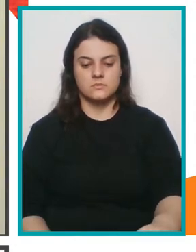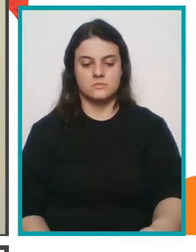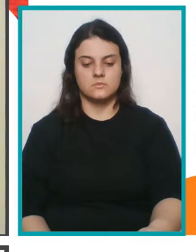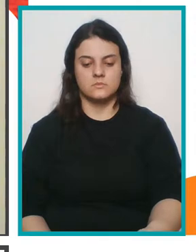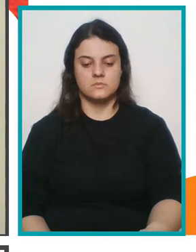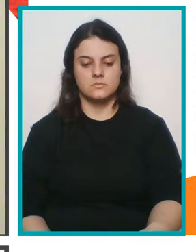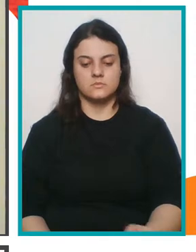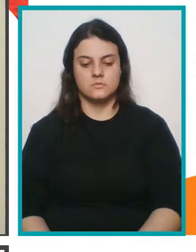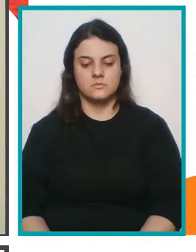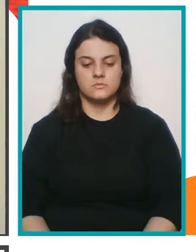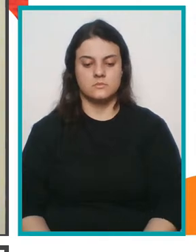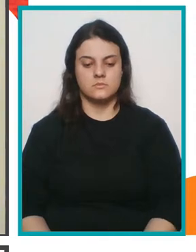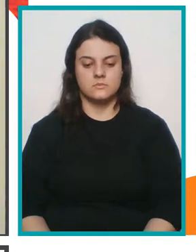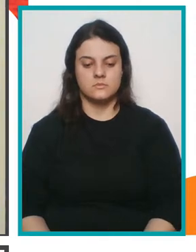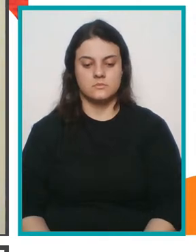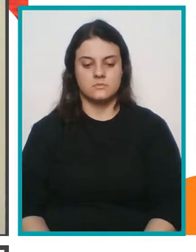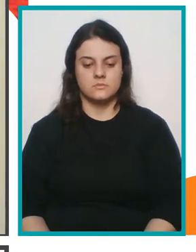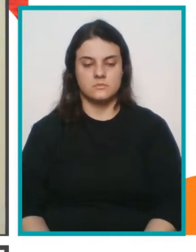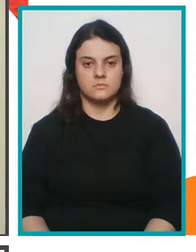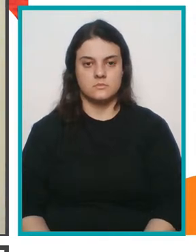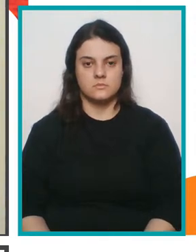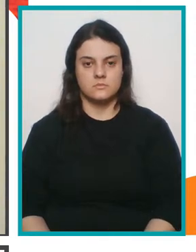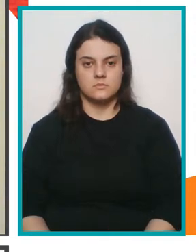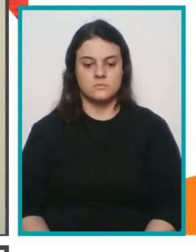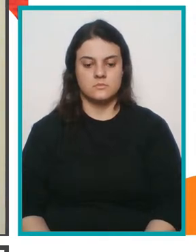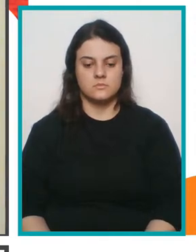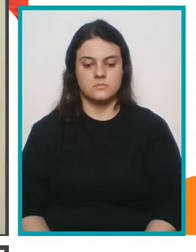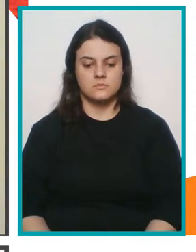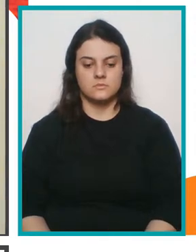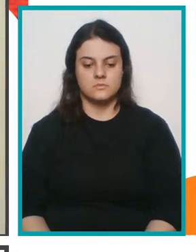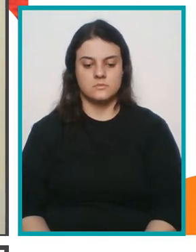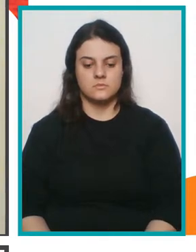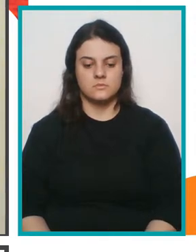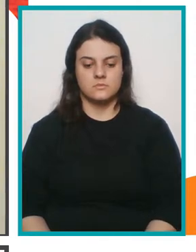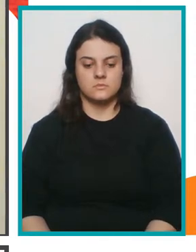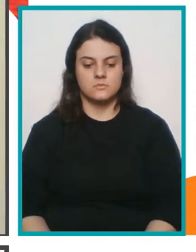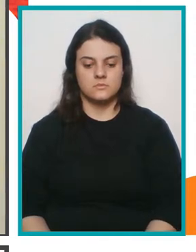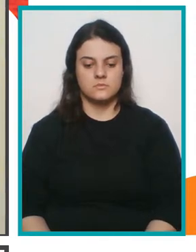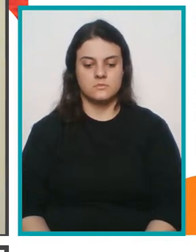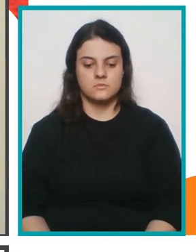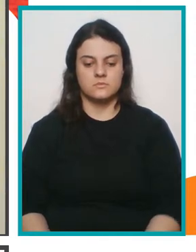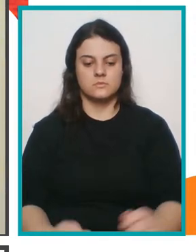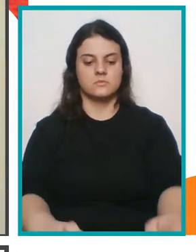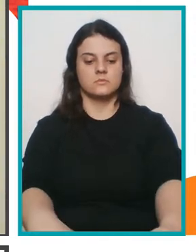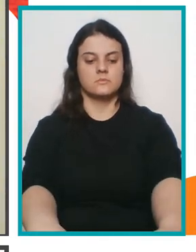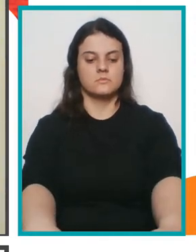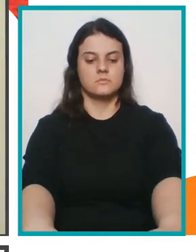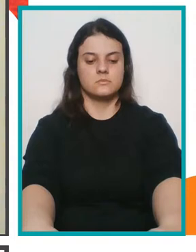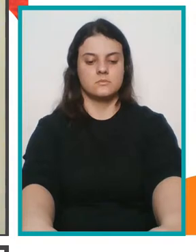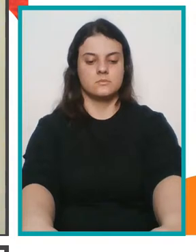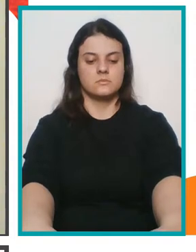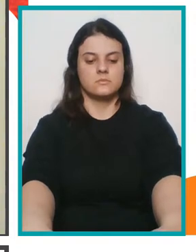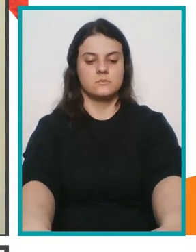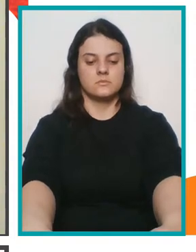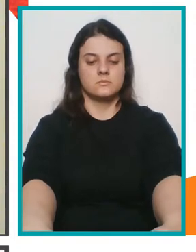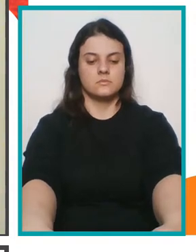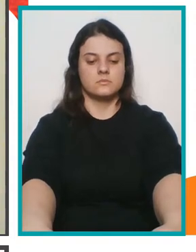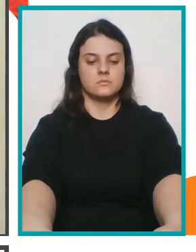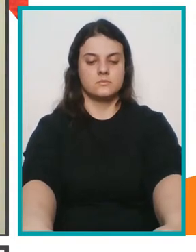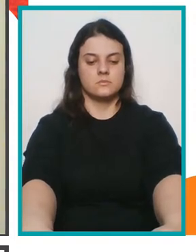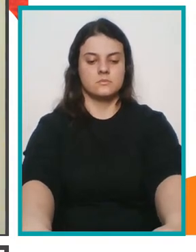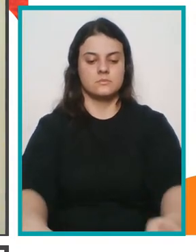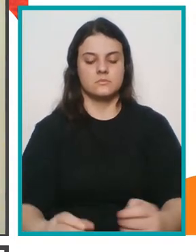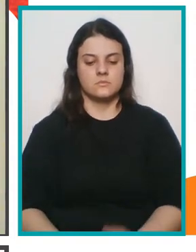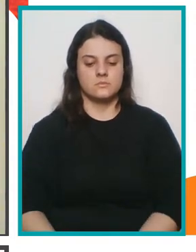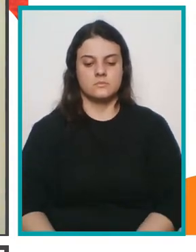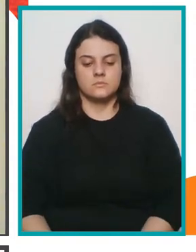levels, clearly showing that the climate message cannot be silent. We